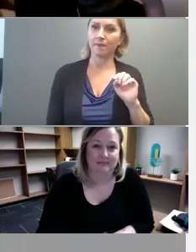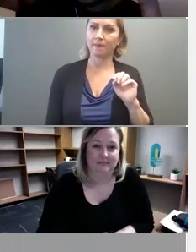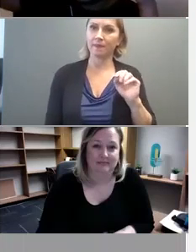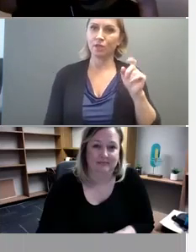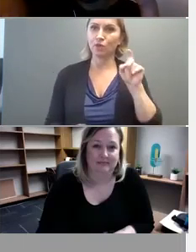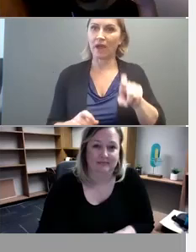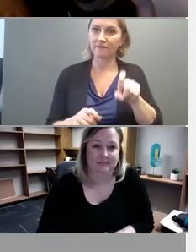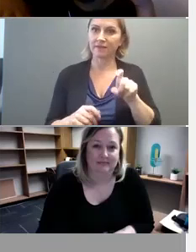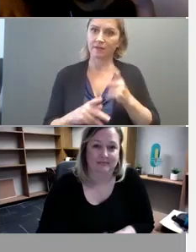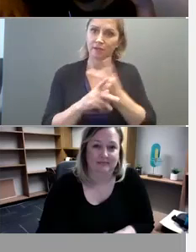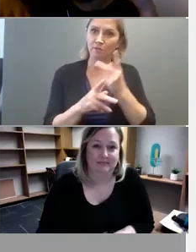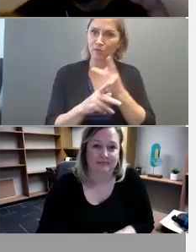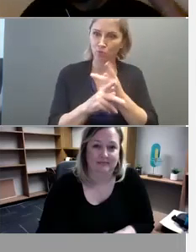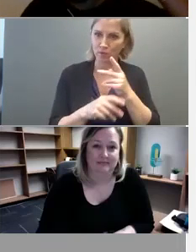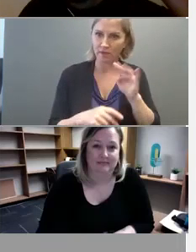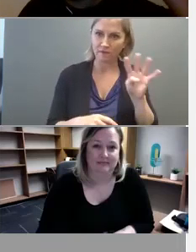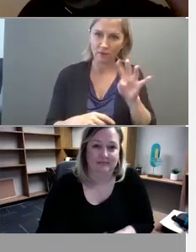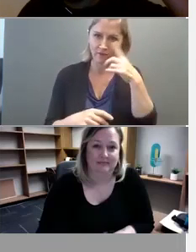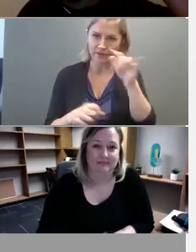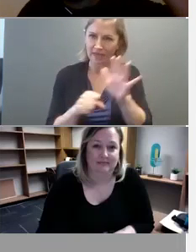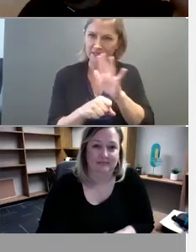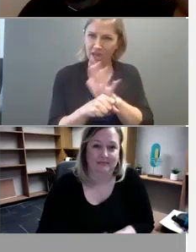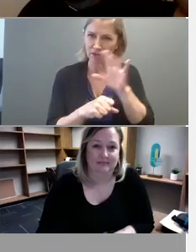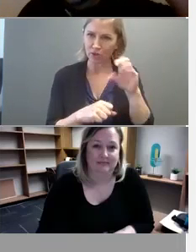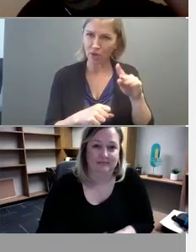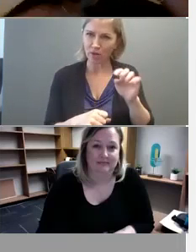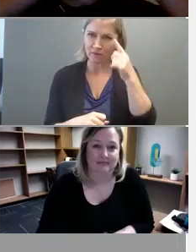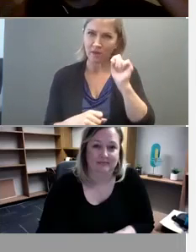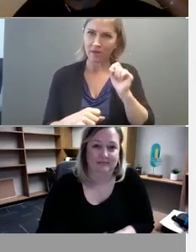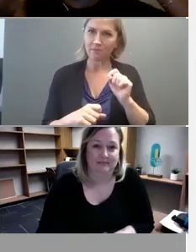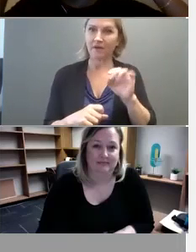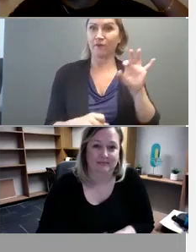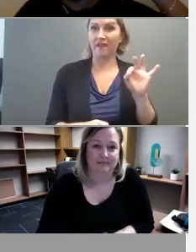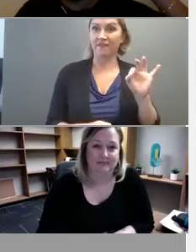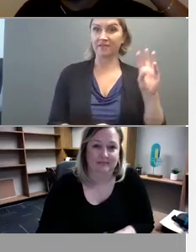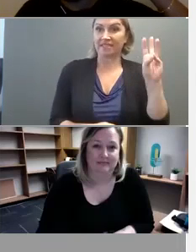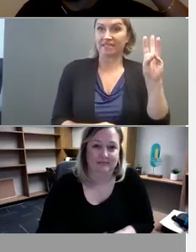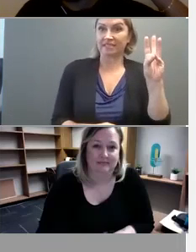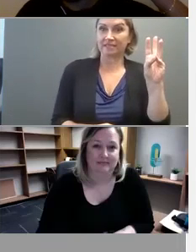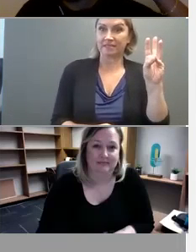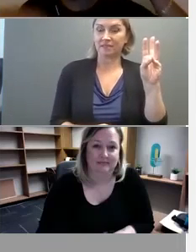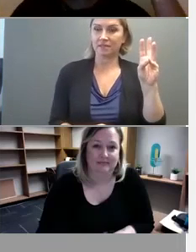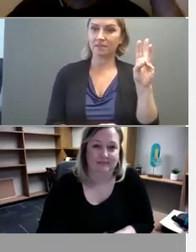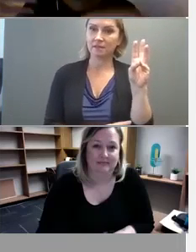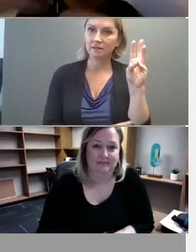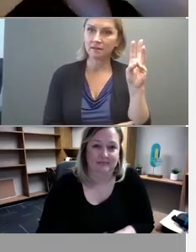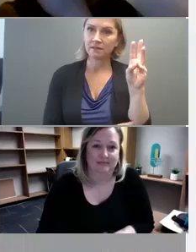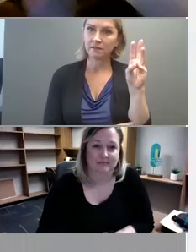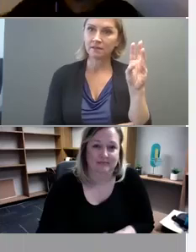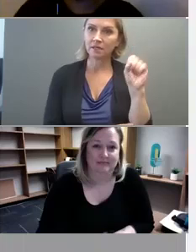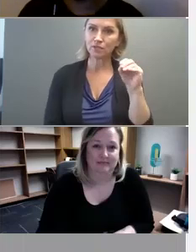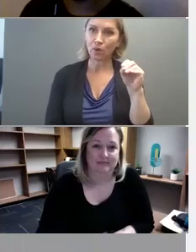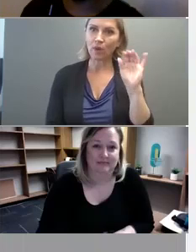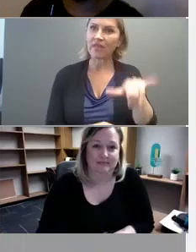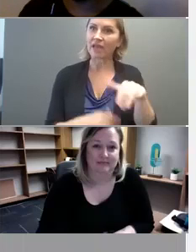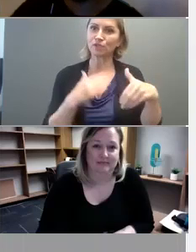f of 4, this entire subtree of f of 4. But in order to compute f of 6, we again need to do f of 4 again. And this goes on as